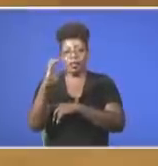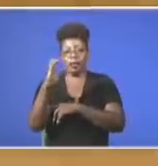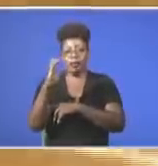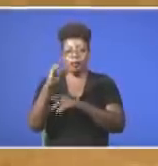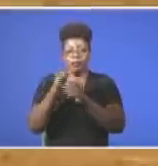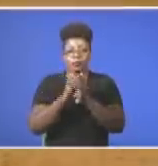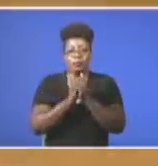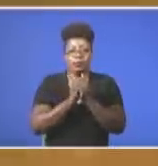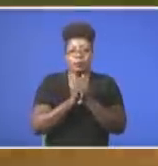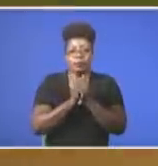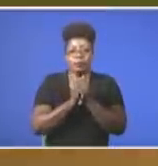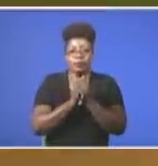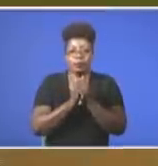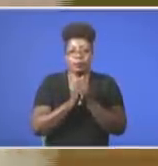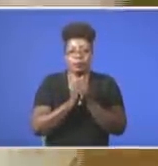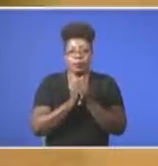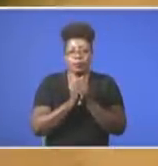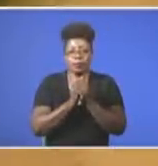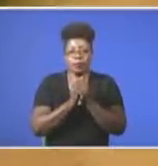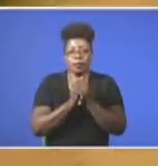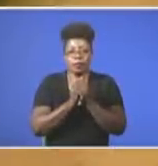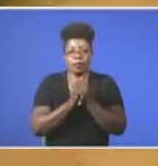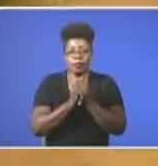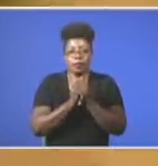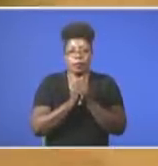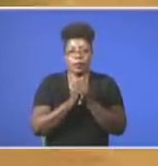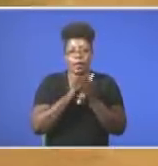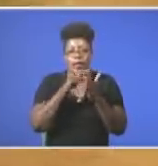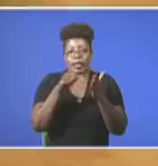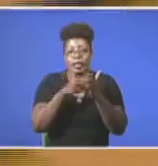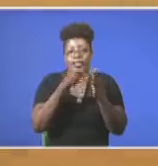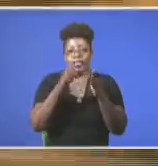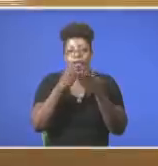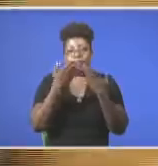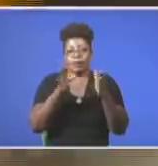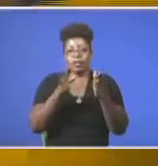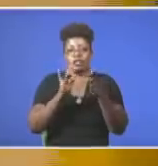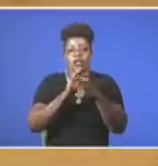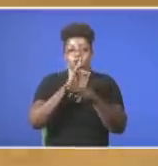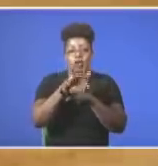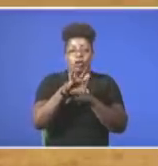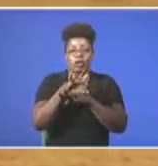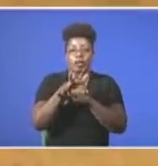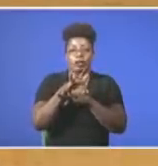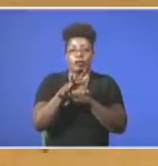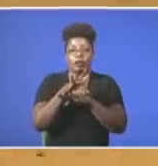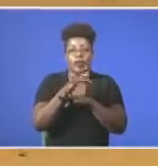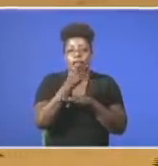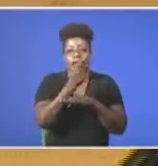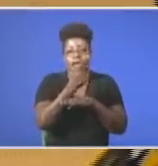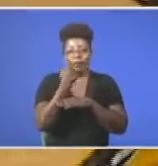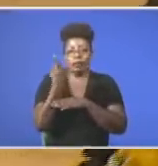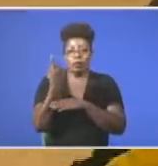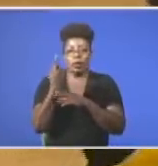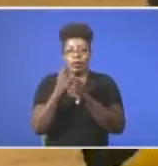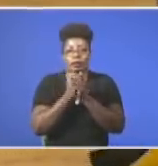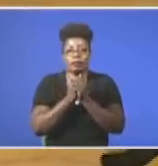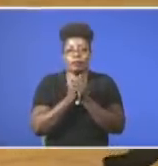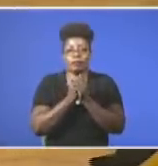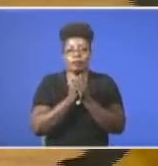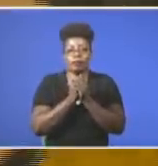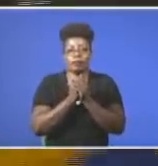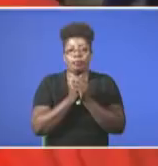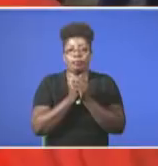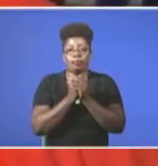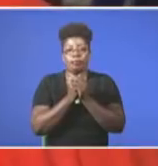the first and third seeds, respectively. And this one ended early with the Warriors coming out on top, 11-1. I like